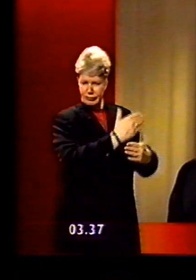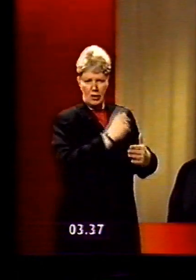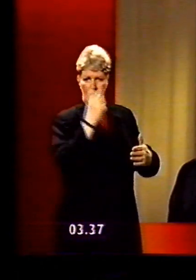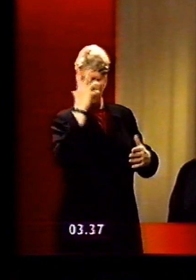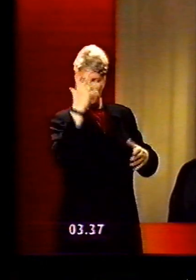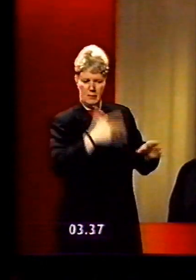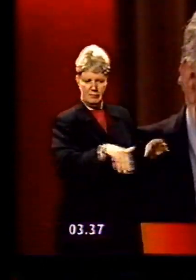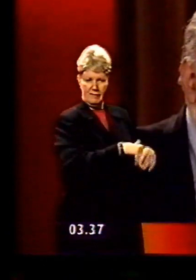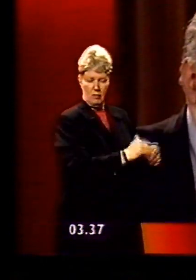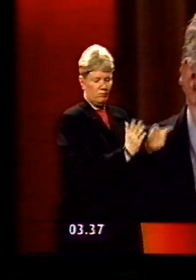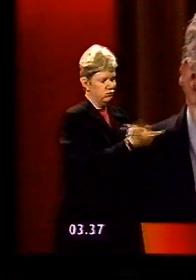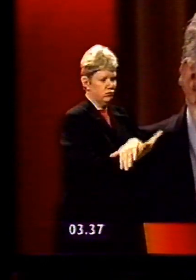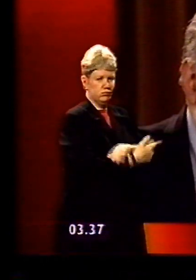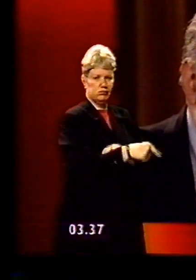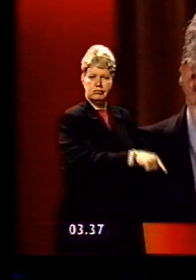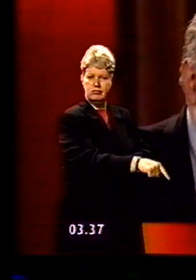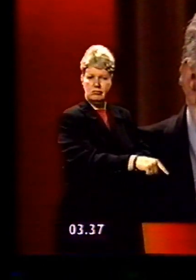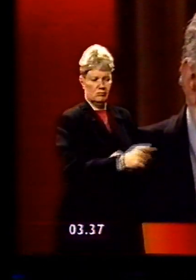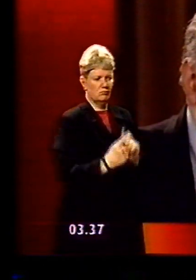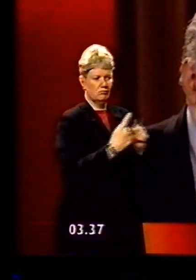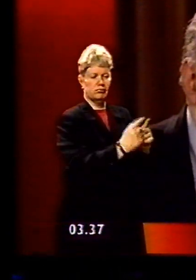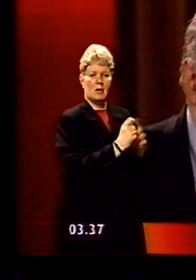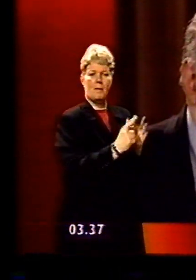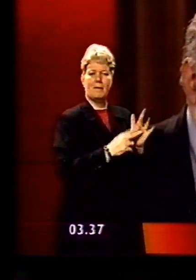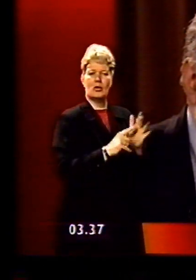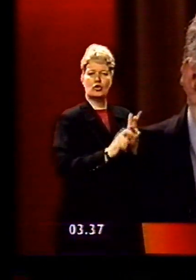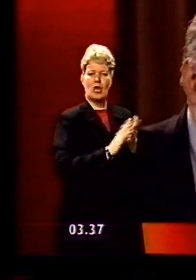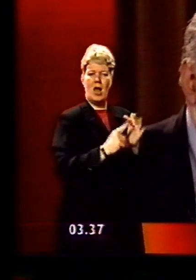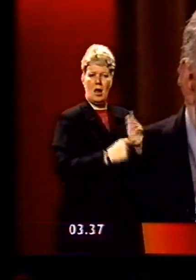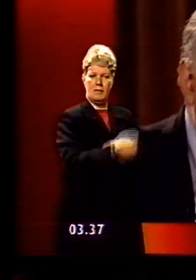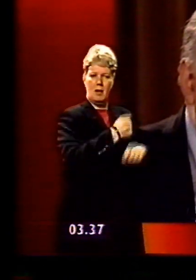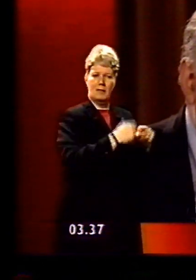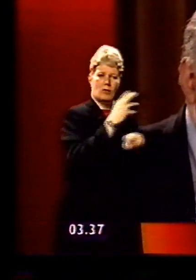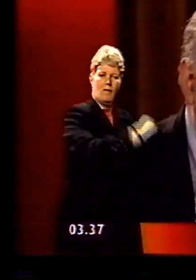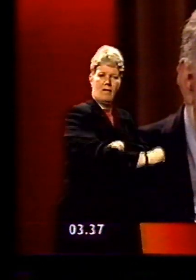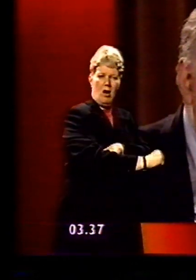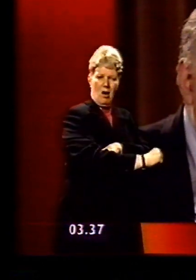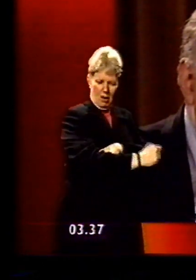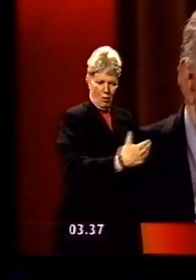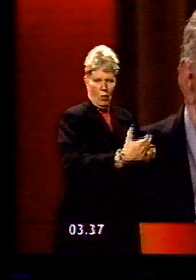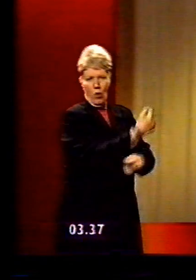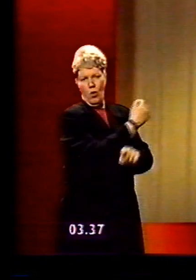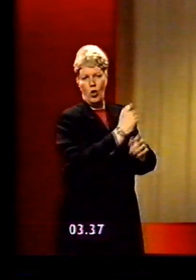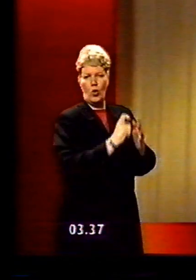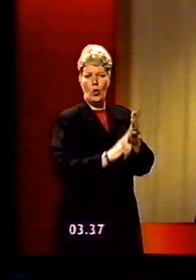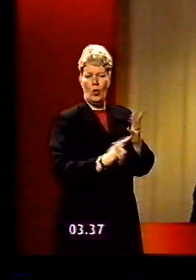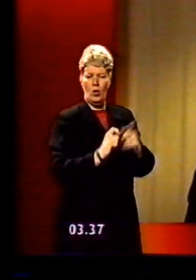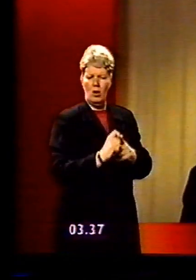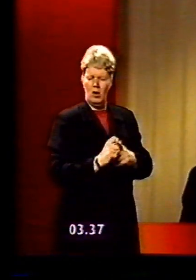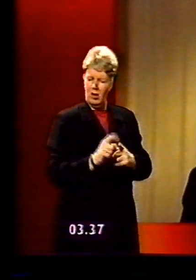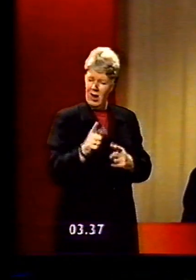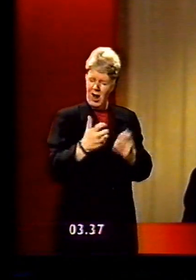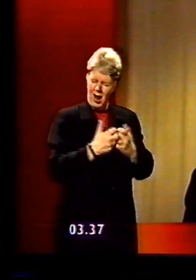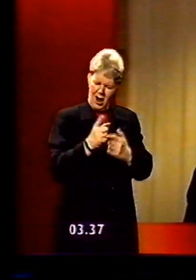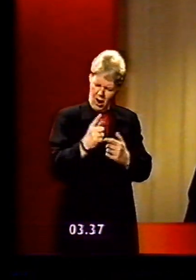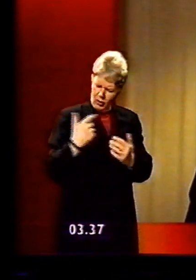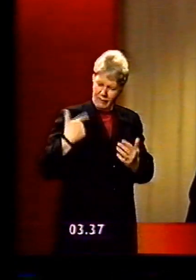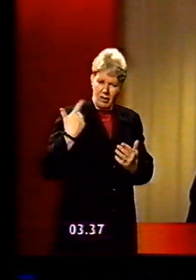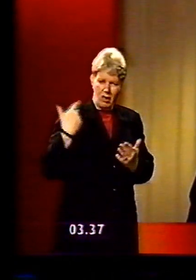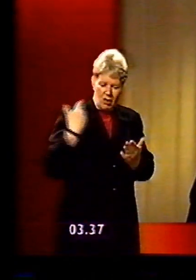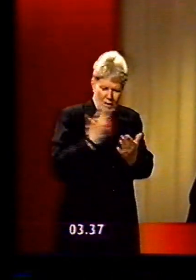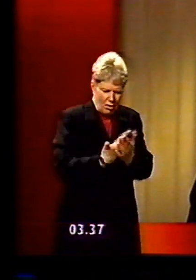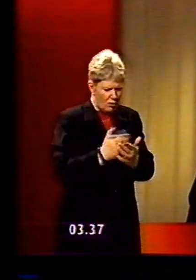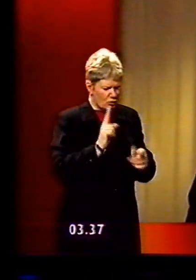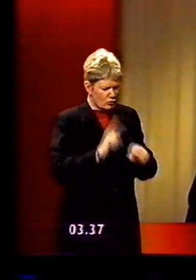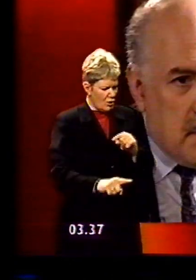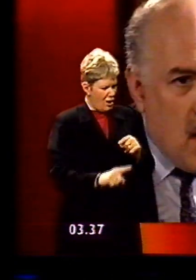1973. How hard has it been for you all these years to fight piece by piece, document by document. To